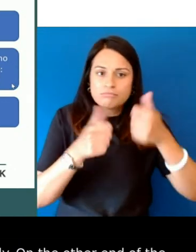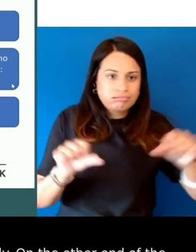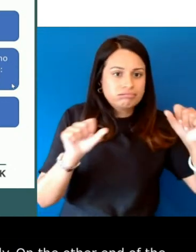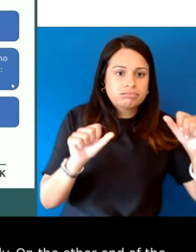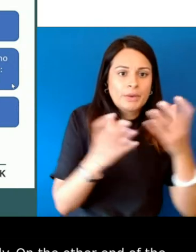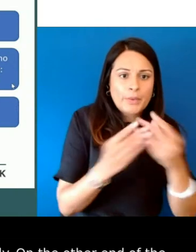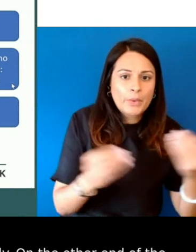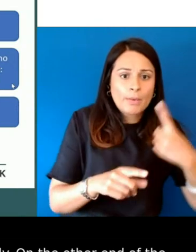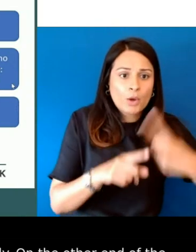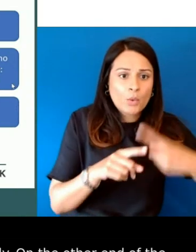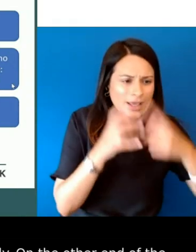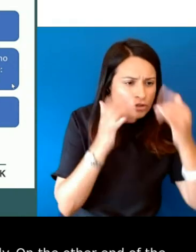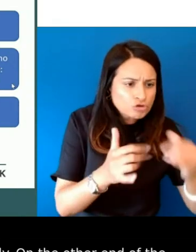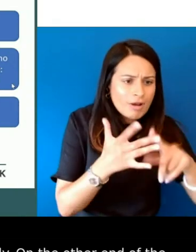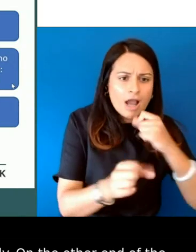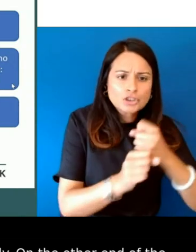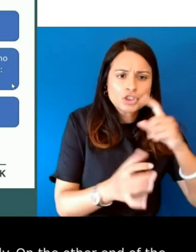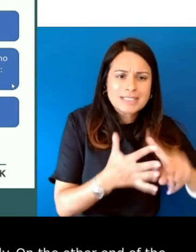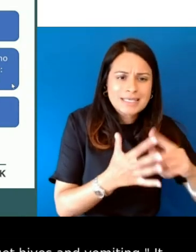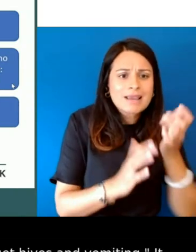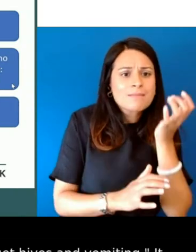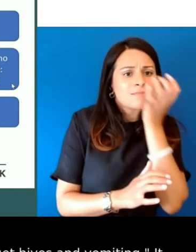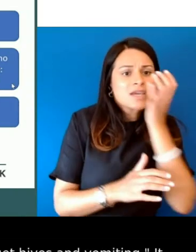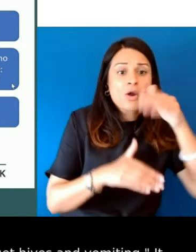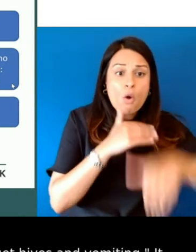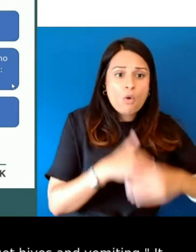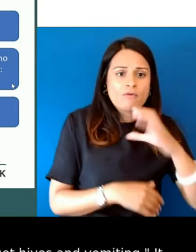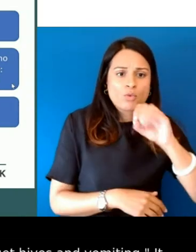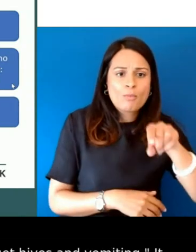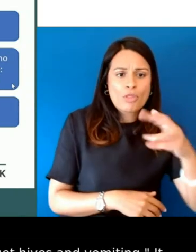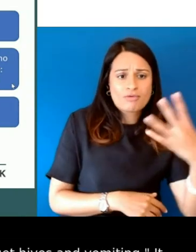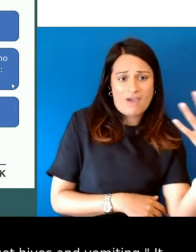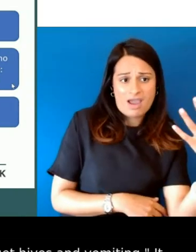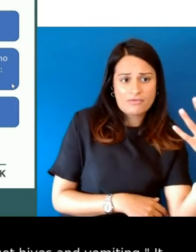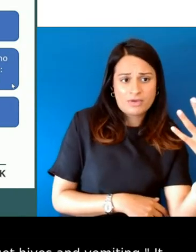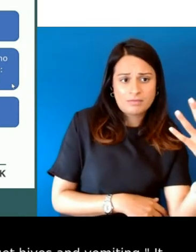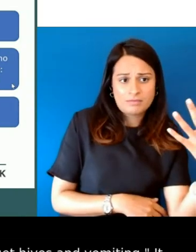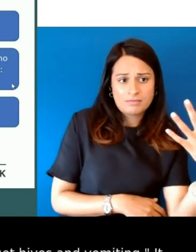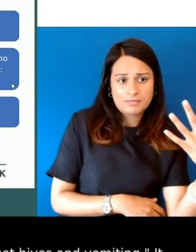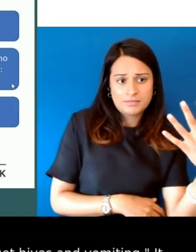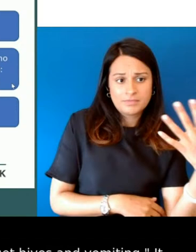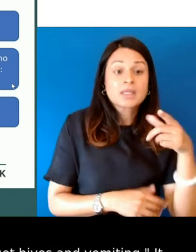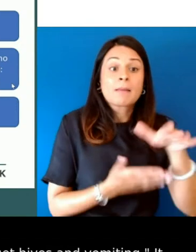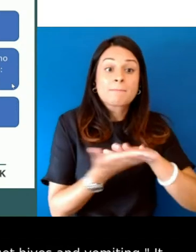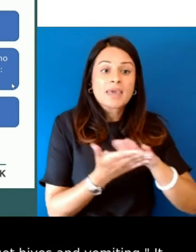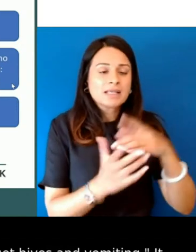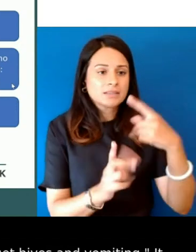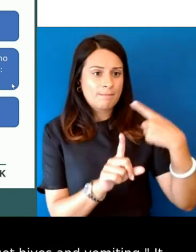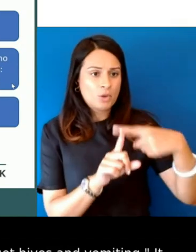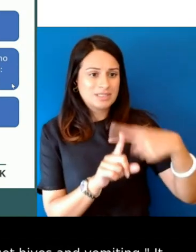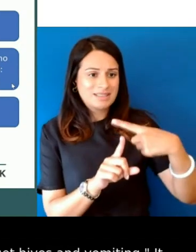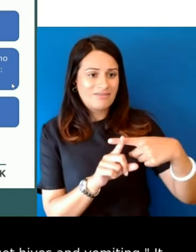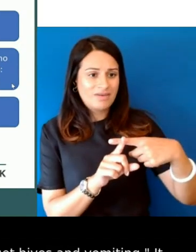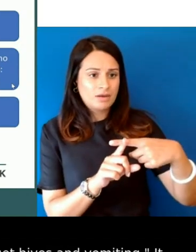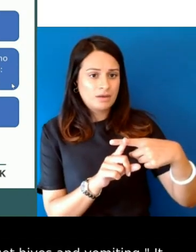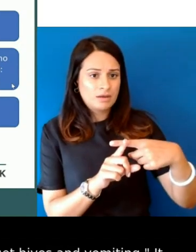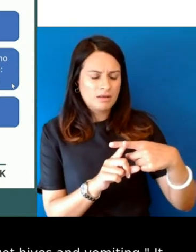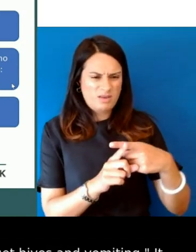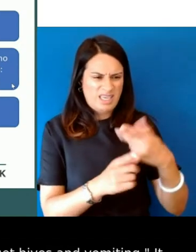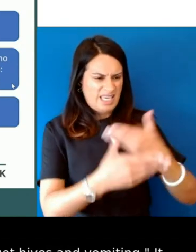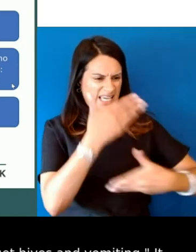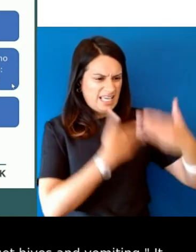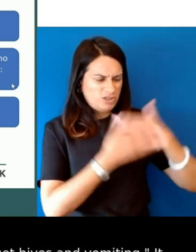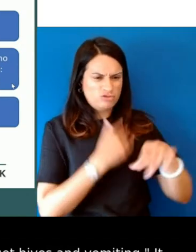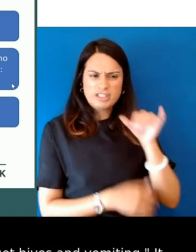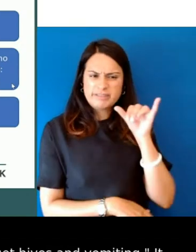their ige to peanut and it's over 0.35 so it's positive so that fits with a history where you're already suspicious of allergy and